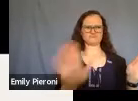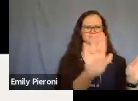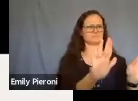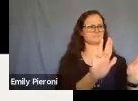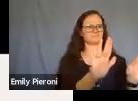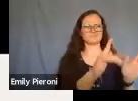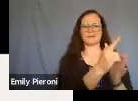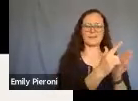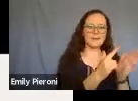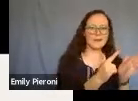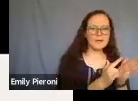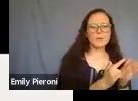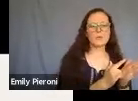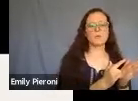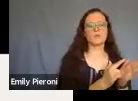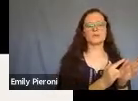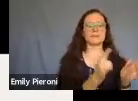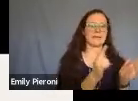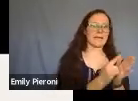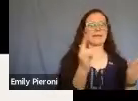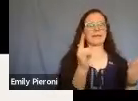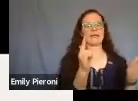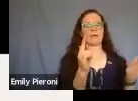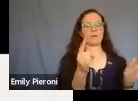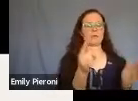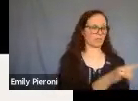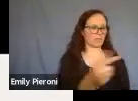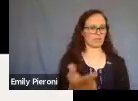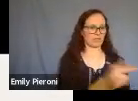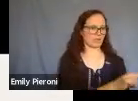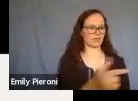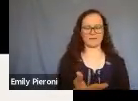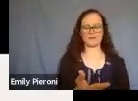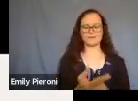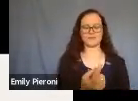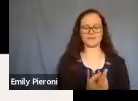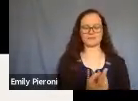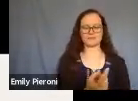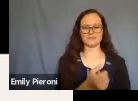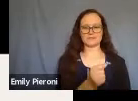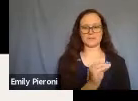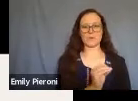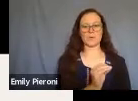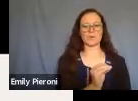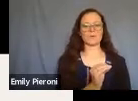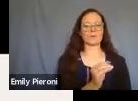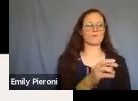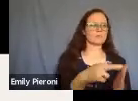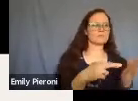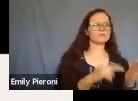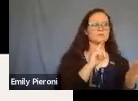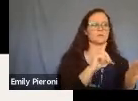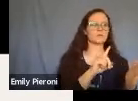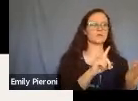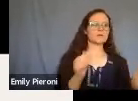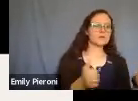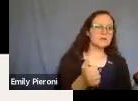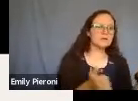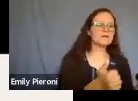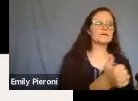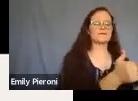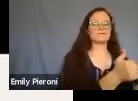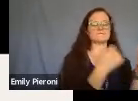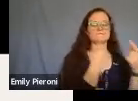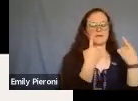legal, it's been illegal, and now it's legal again. So the regulations are kind of catching up. The